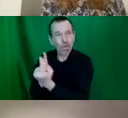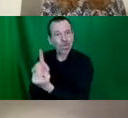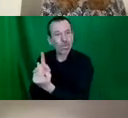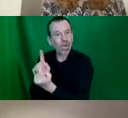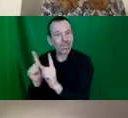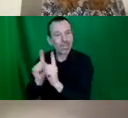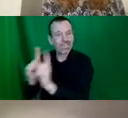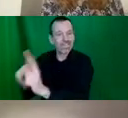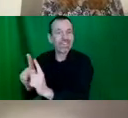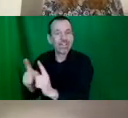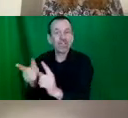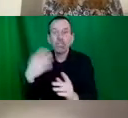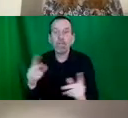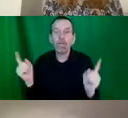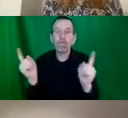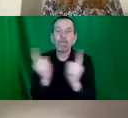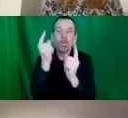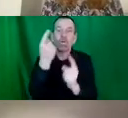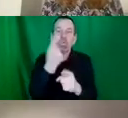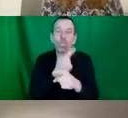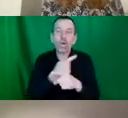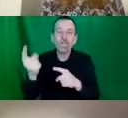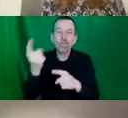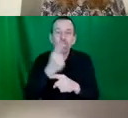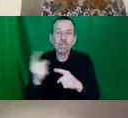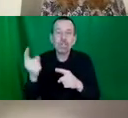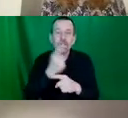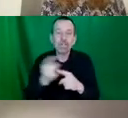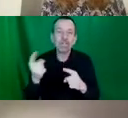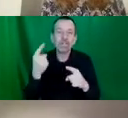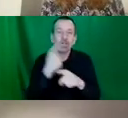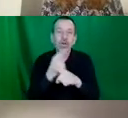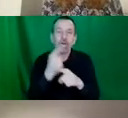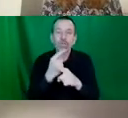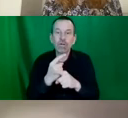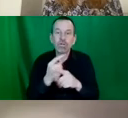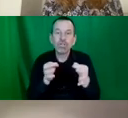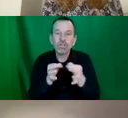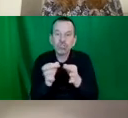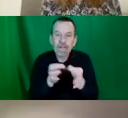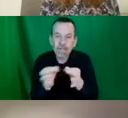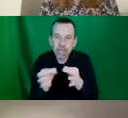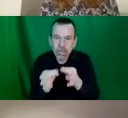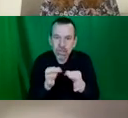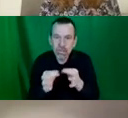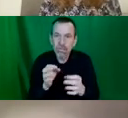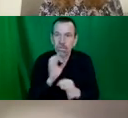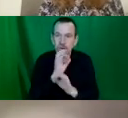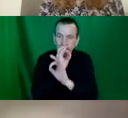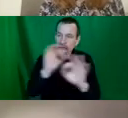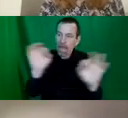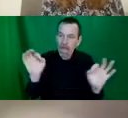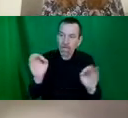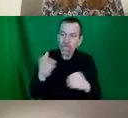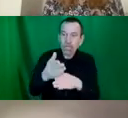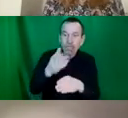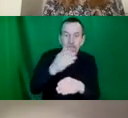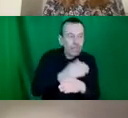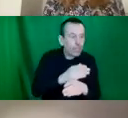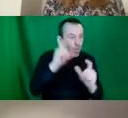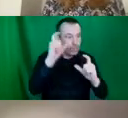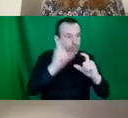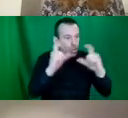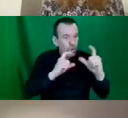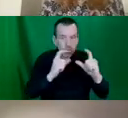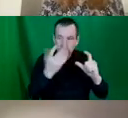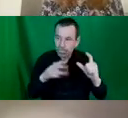to discuss and practice treatment decision-making options and strategies. I asked members of my team to find a few before photos of objects they had worked on,